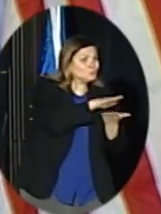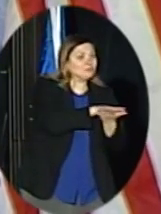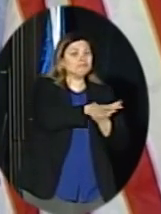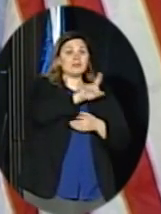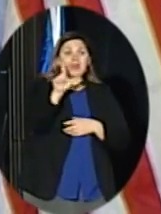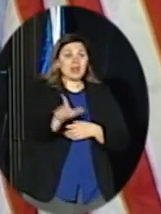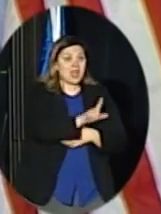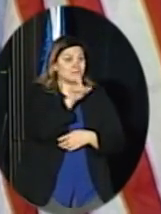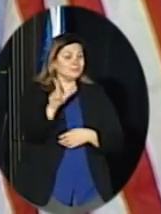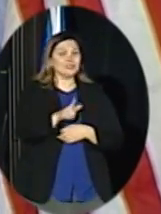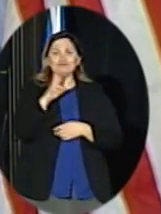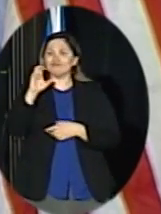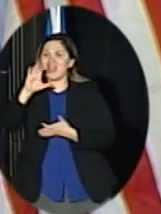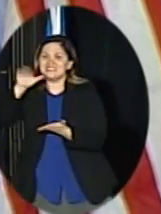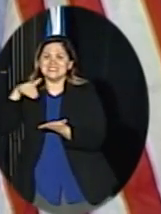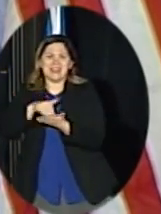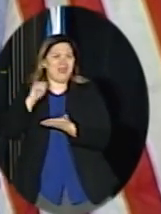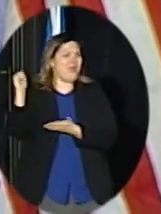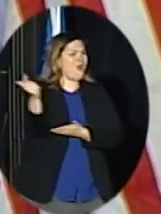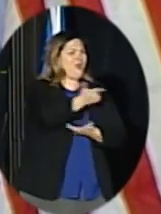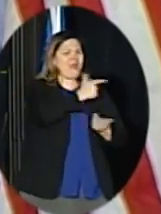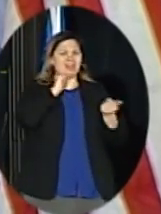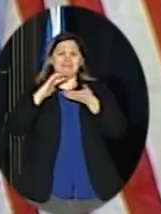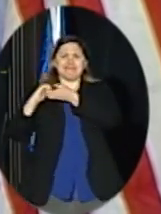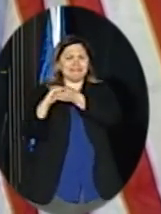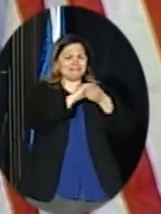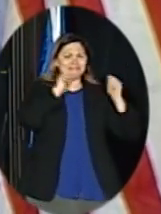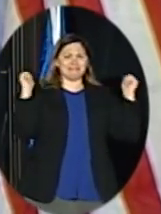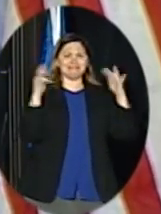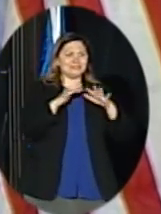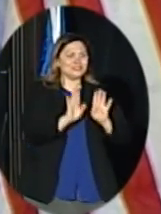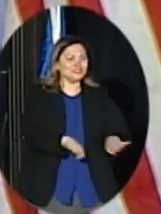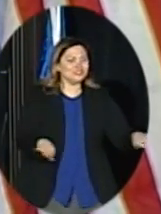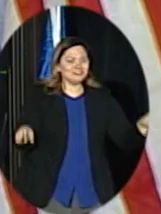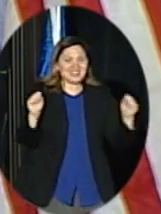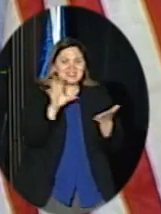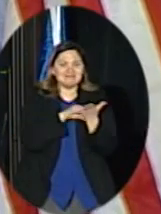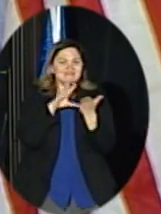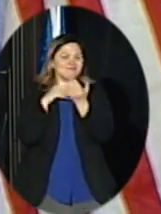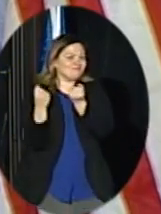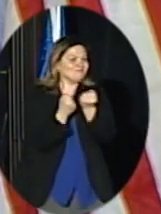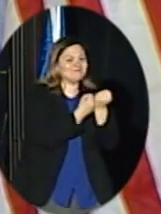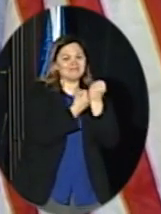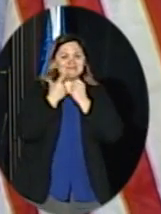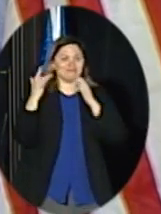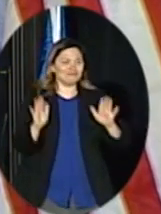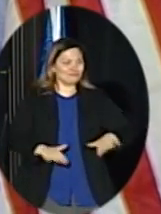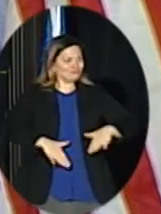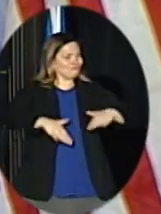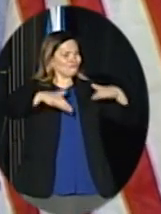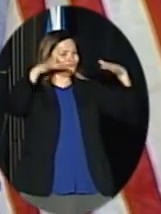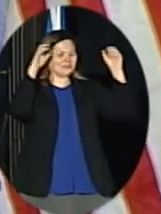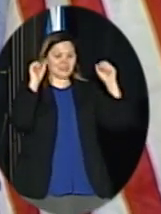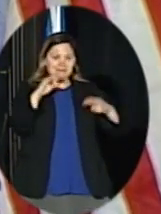summer programs for our youth, ensure a strong start for our youngest children, and help families meet their goals.